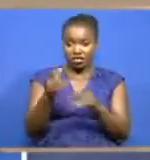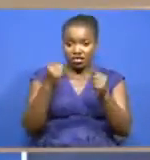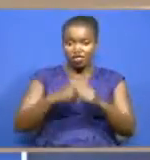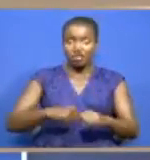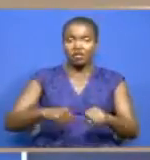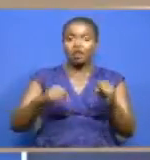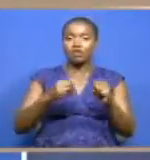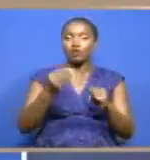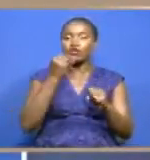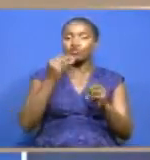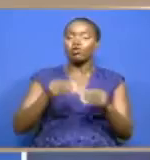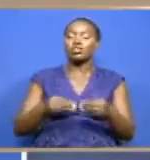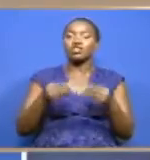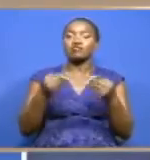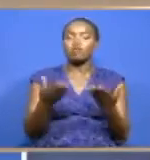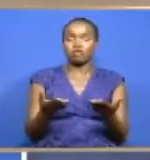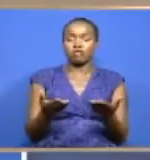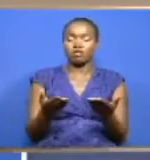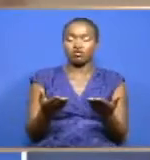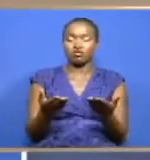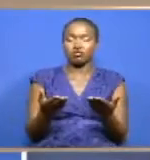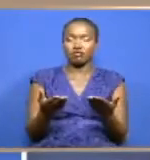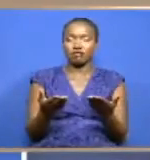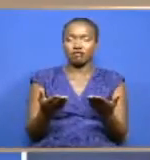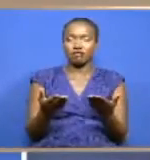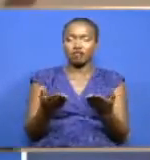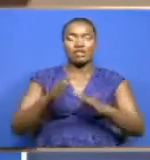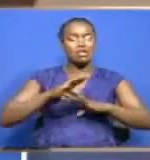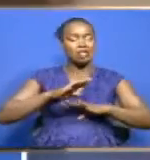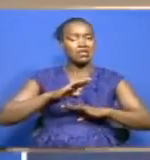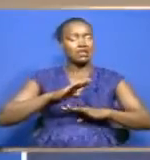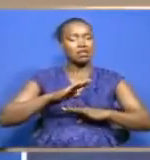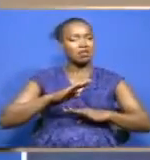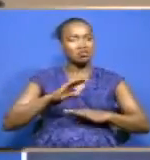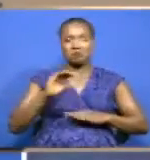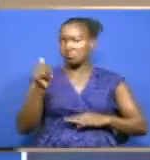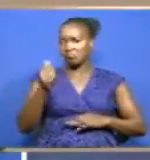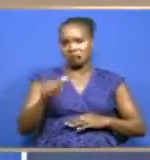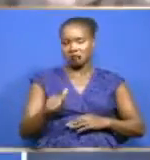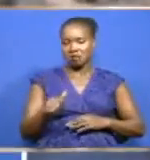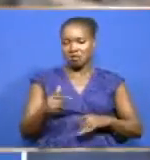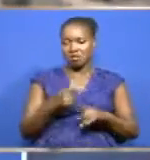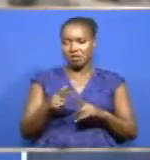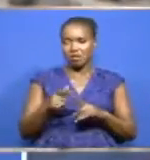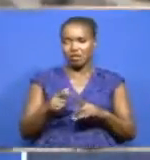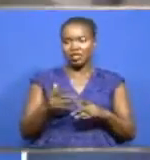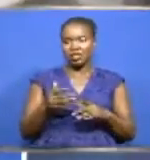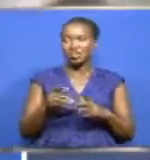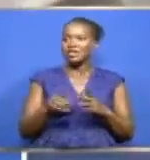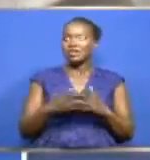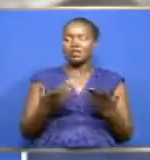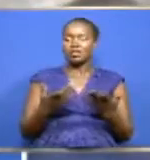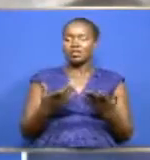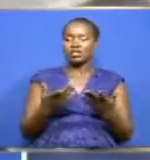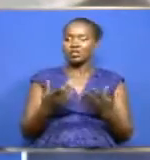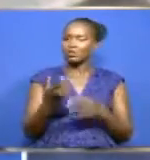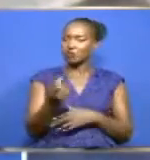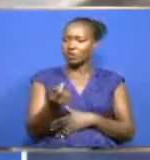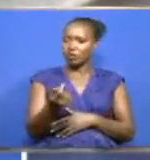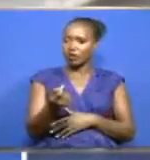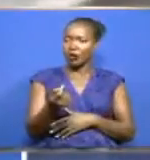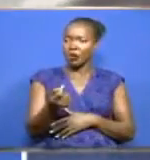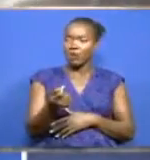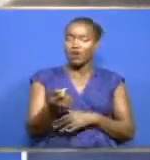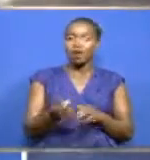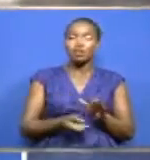provide some food. It is not enough, but it is a starting point. And in efforts to rescue